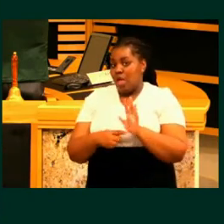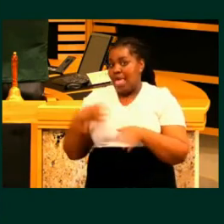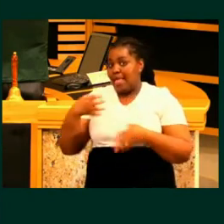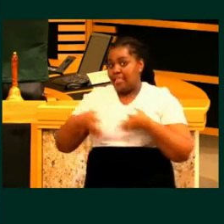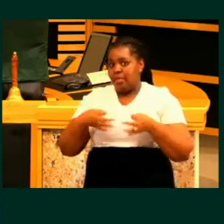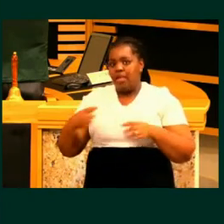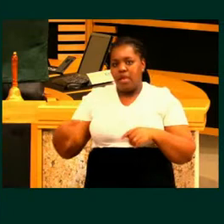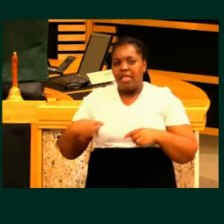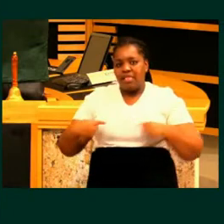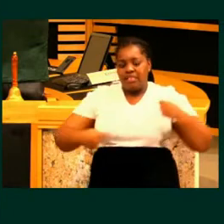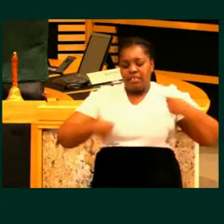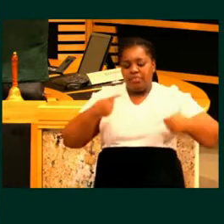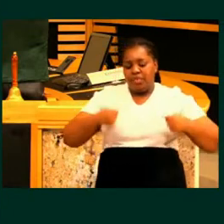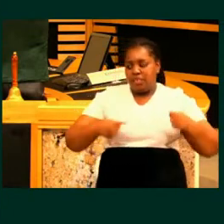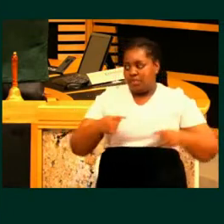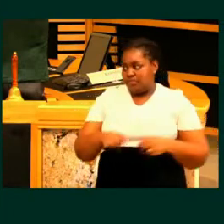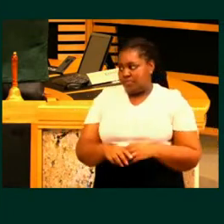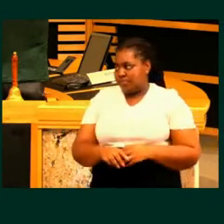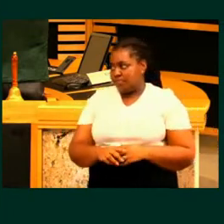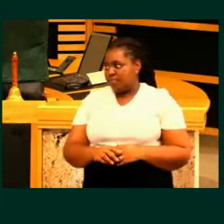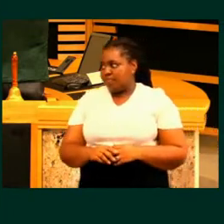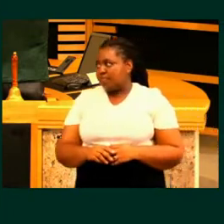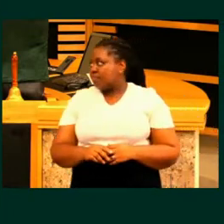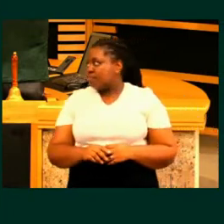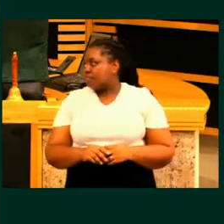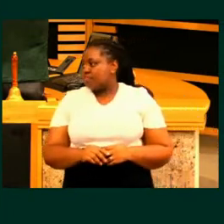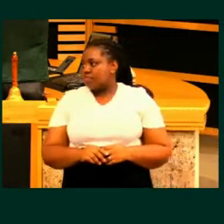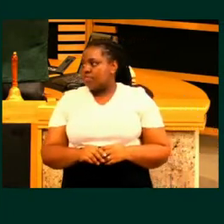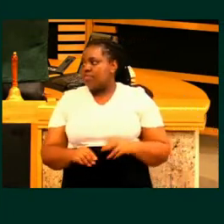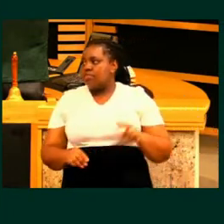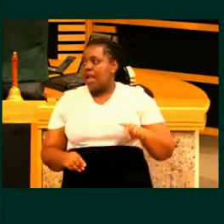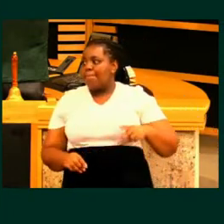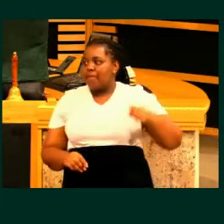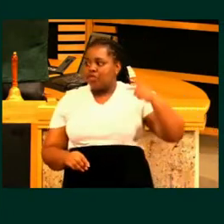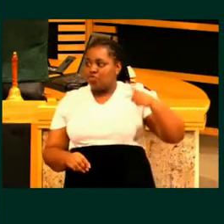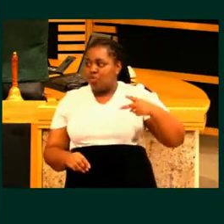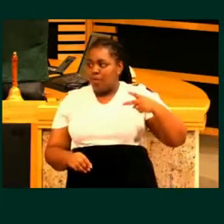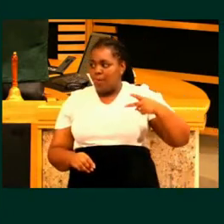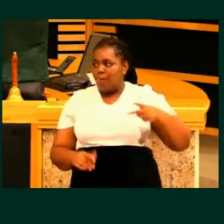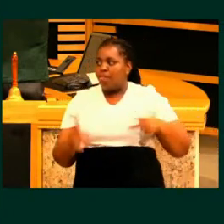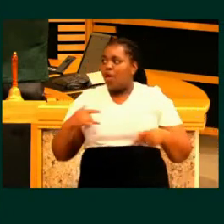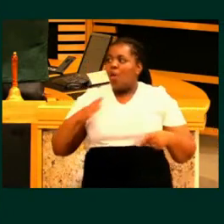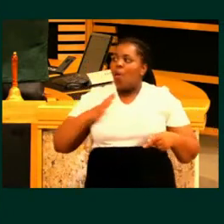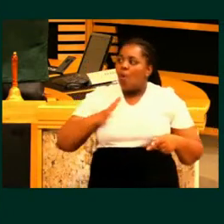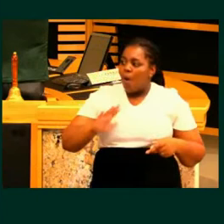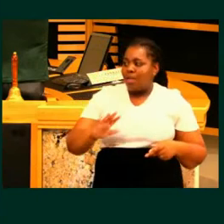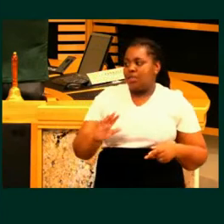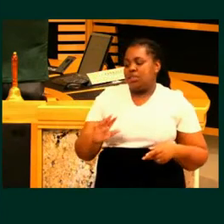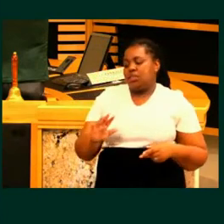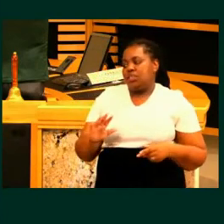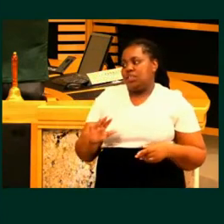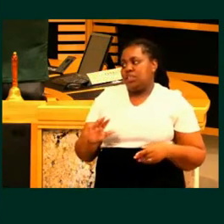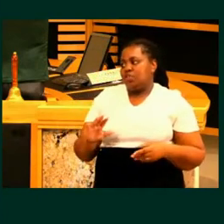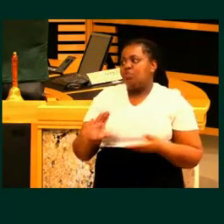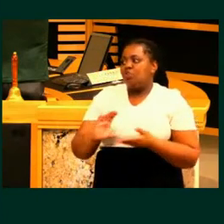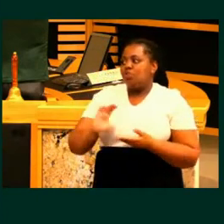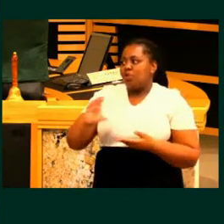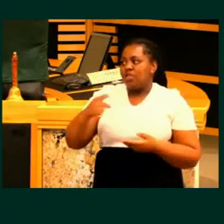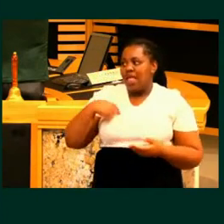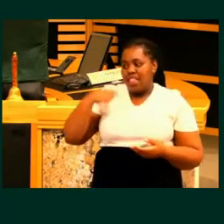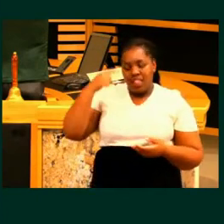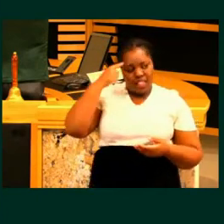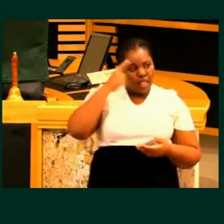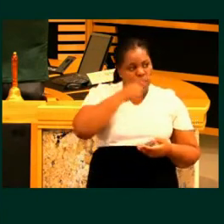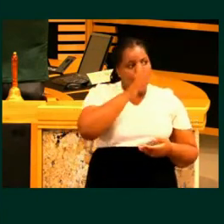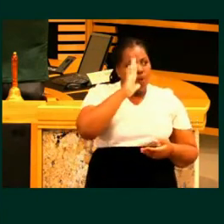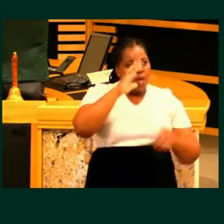debating the motion and secondly thatth we would like to sponsor which I think honorable cm is going